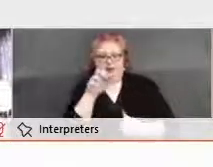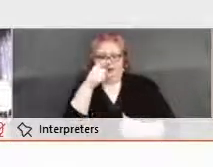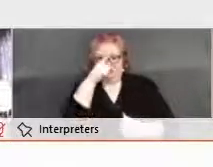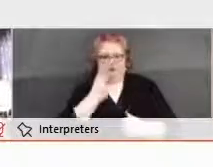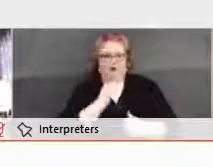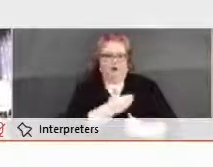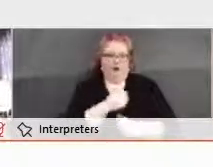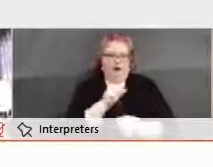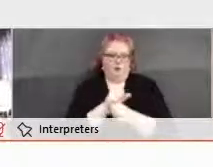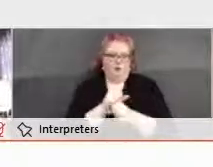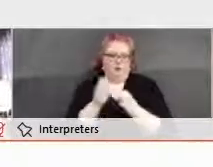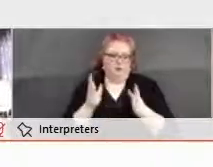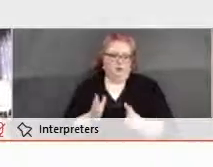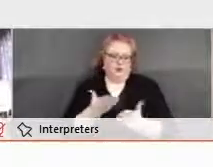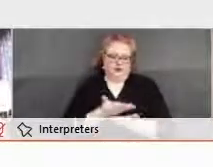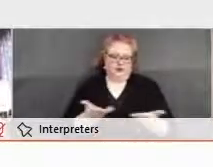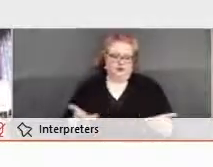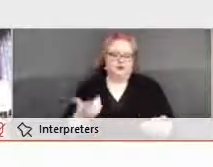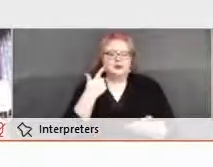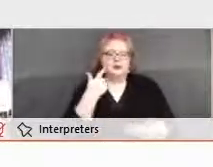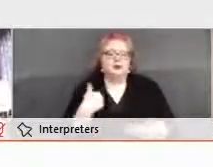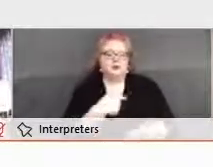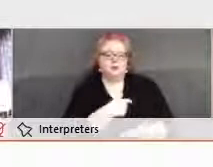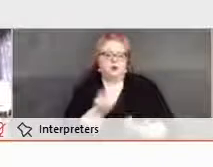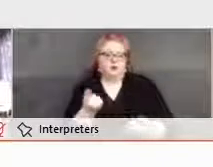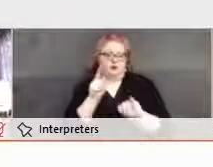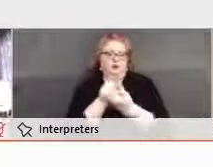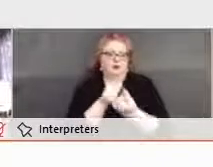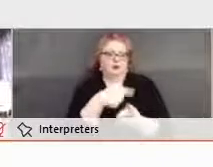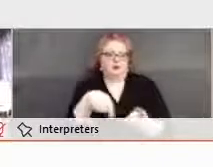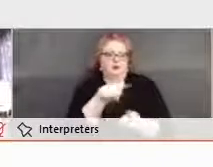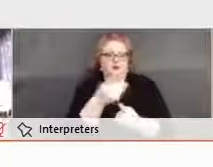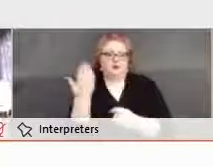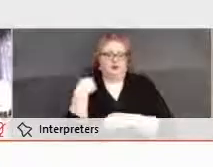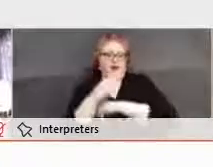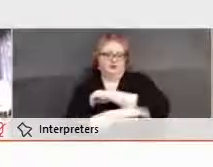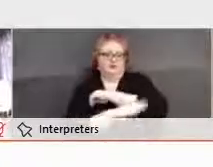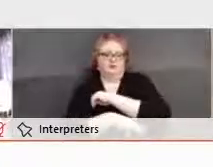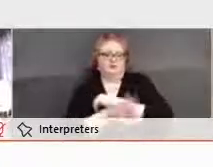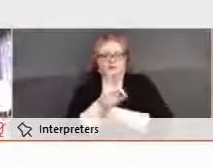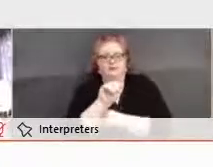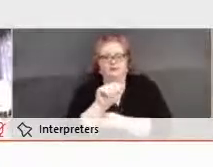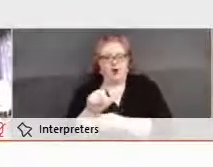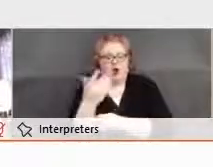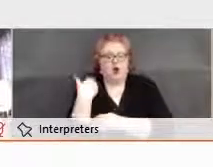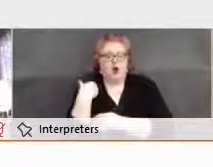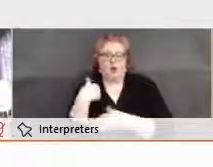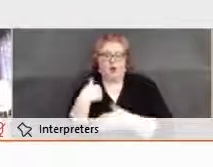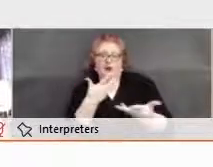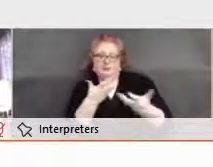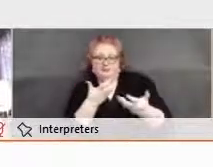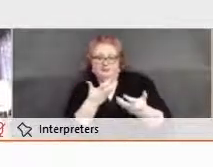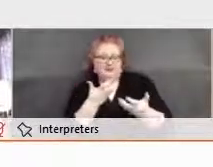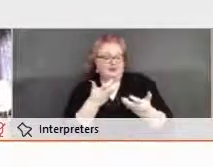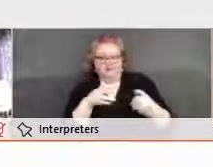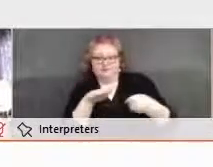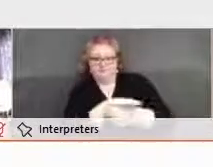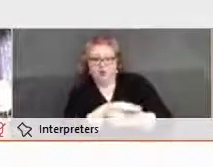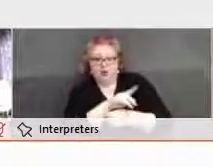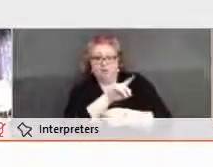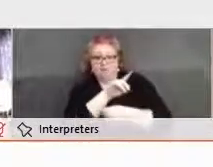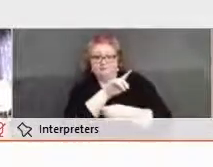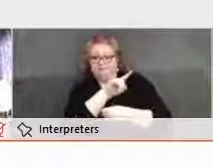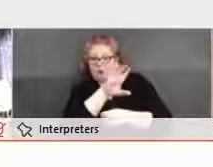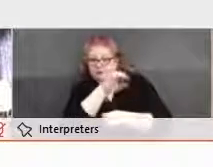to you last fall regarding the decision whether we should stay fully insured versus going